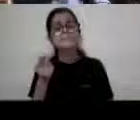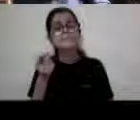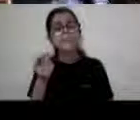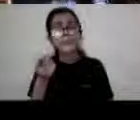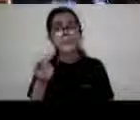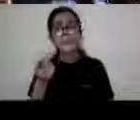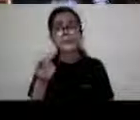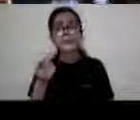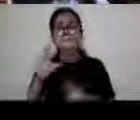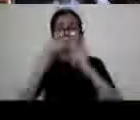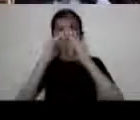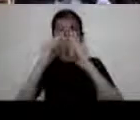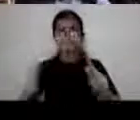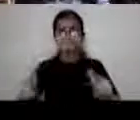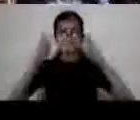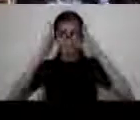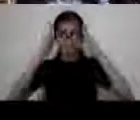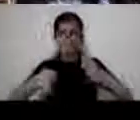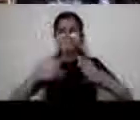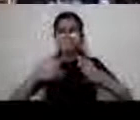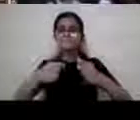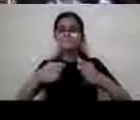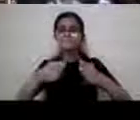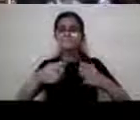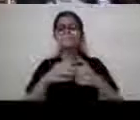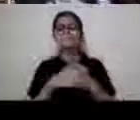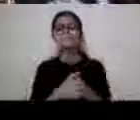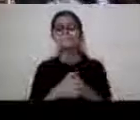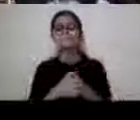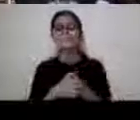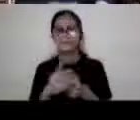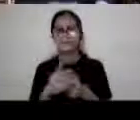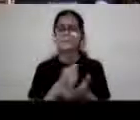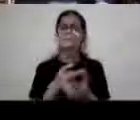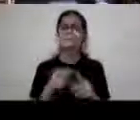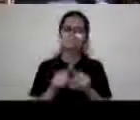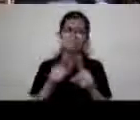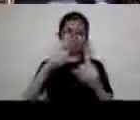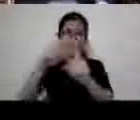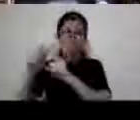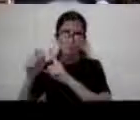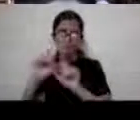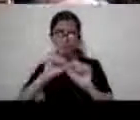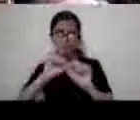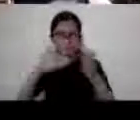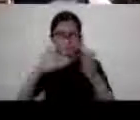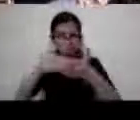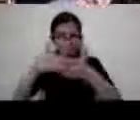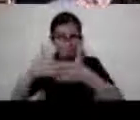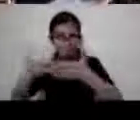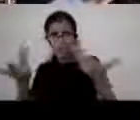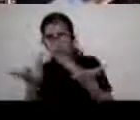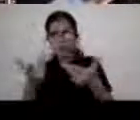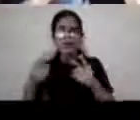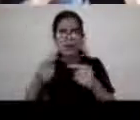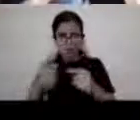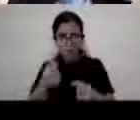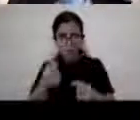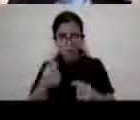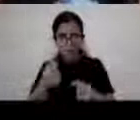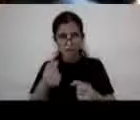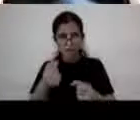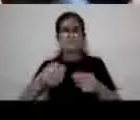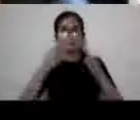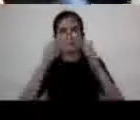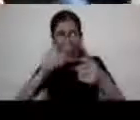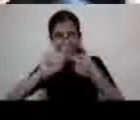concentration camp where the Nazis were practicing their cruelties in order to understand and to